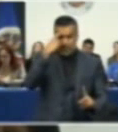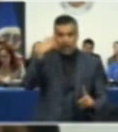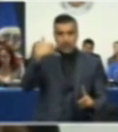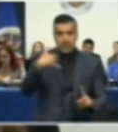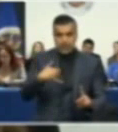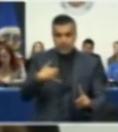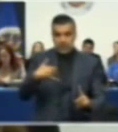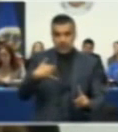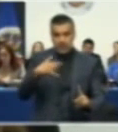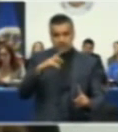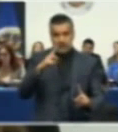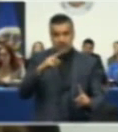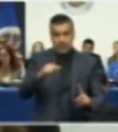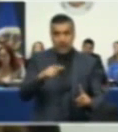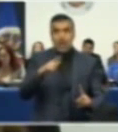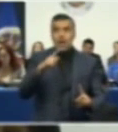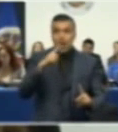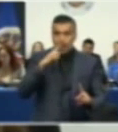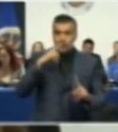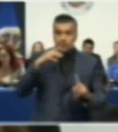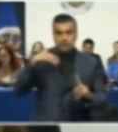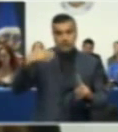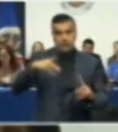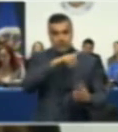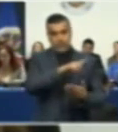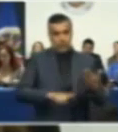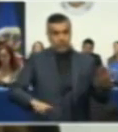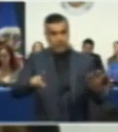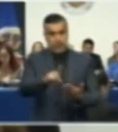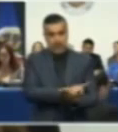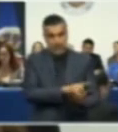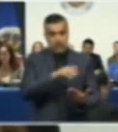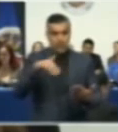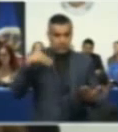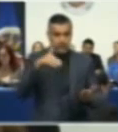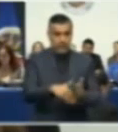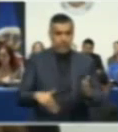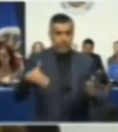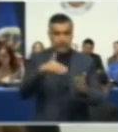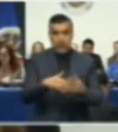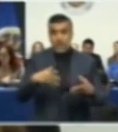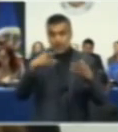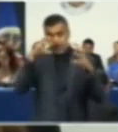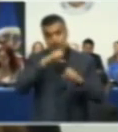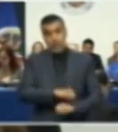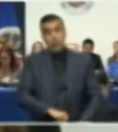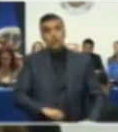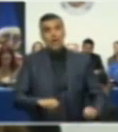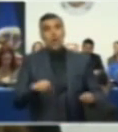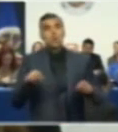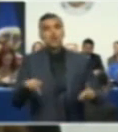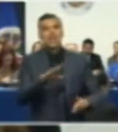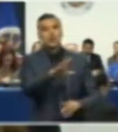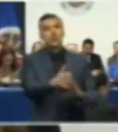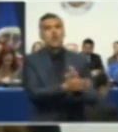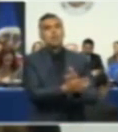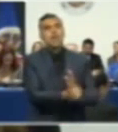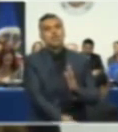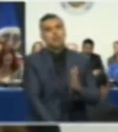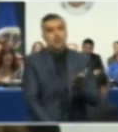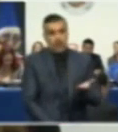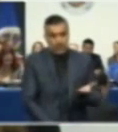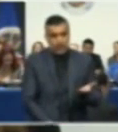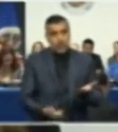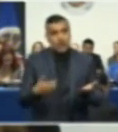intellectual disabilities, are routinely discriminated against. And we lose the opportunity of their capabilities in the